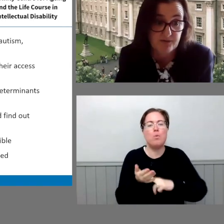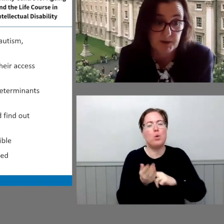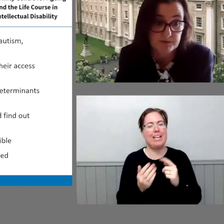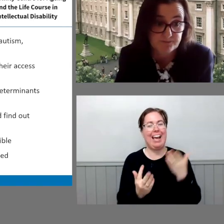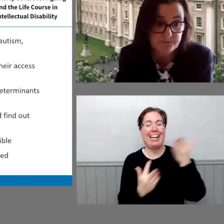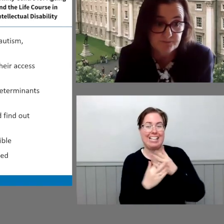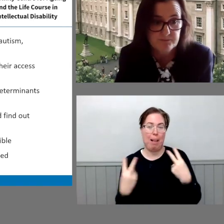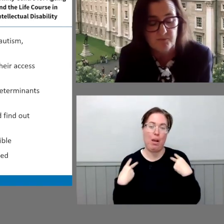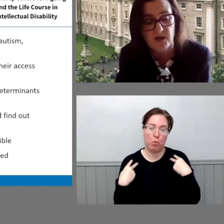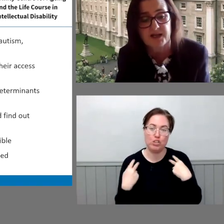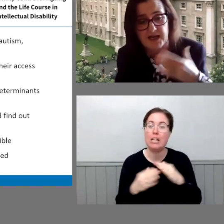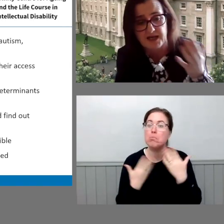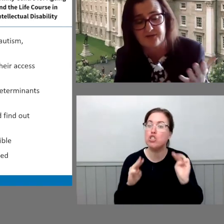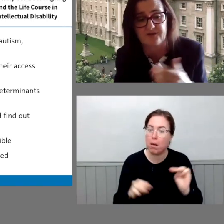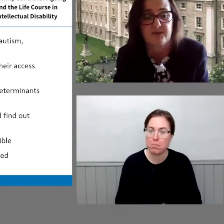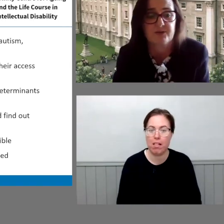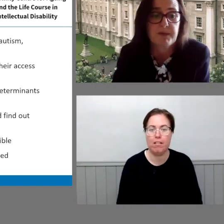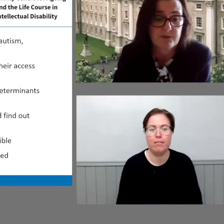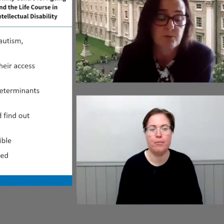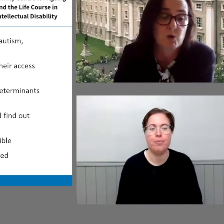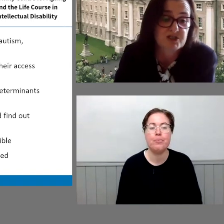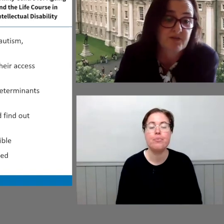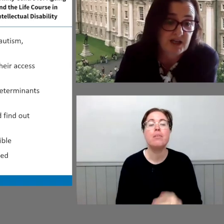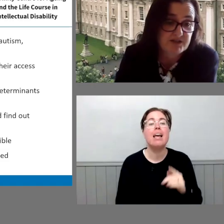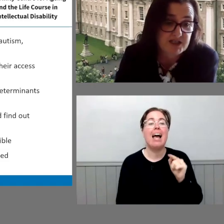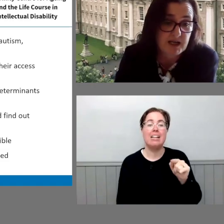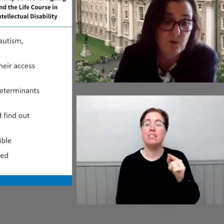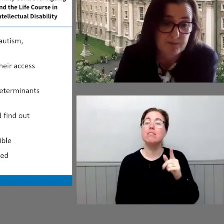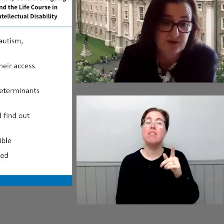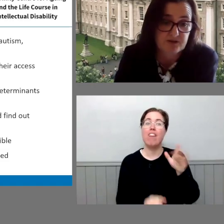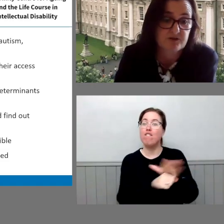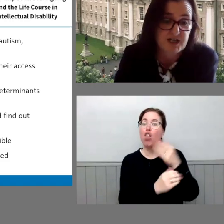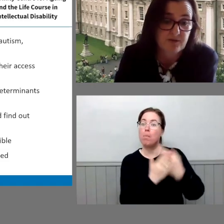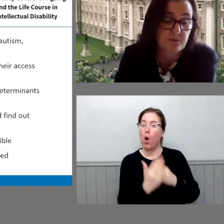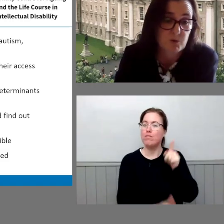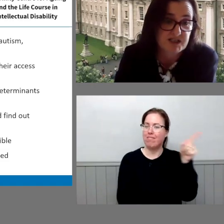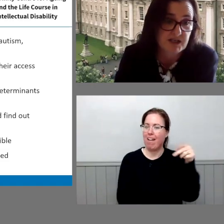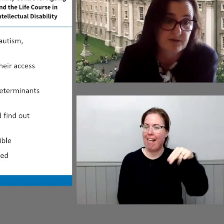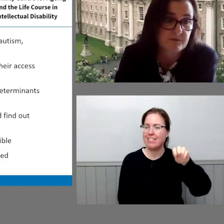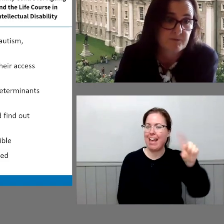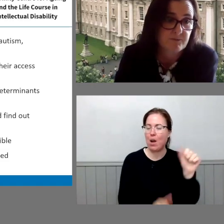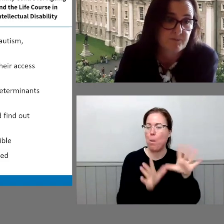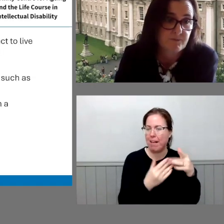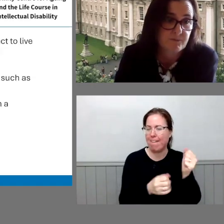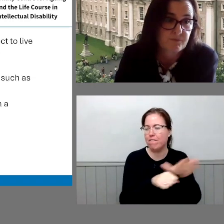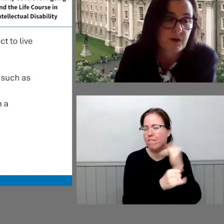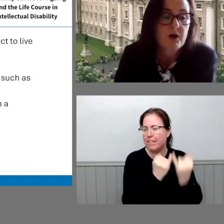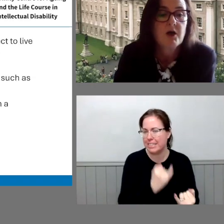much as possible. And again, as I said, the main report on the NDA website contains more details.